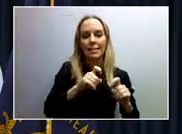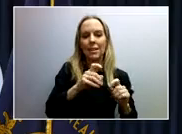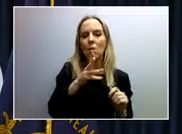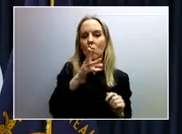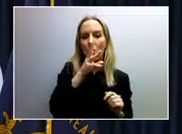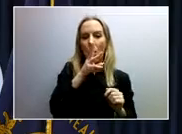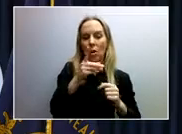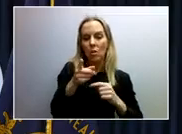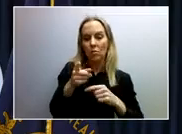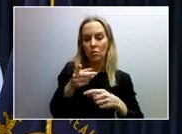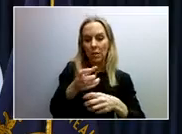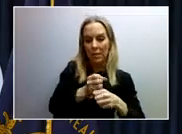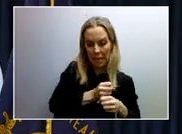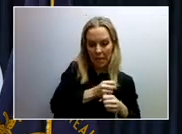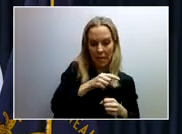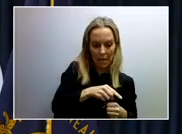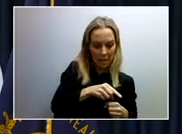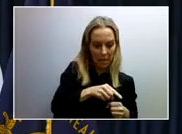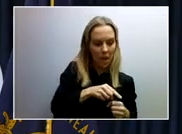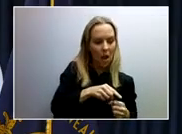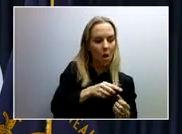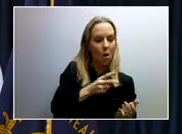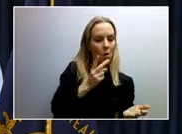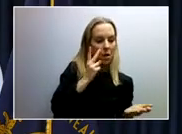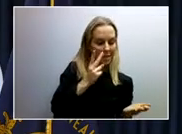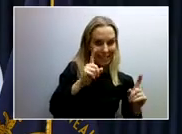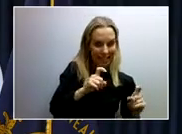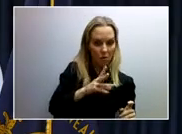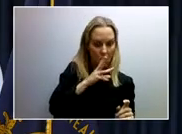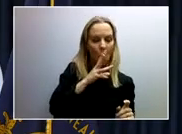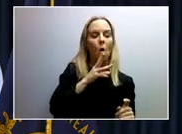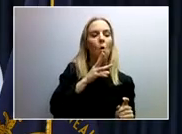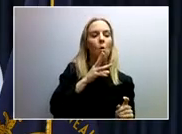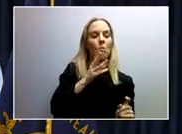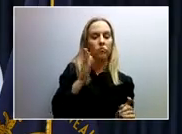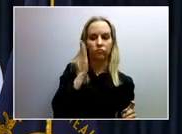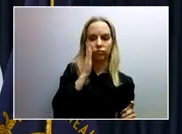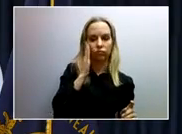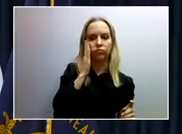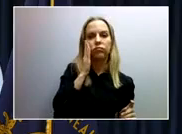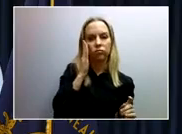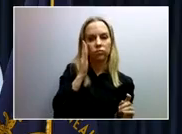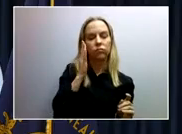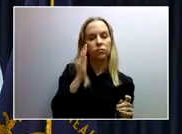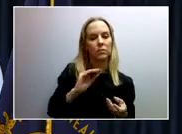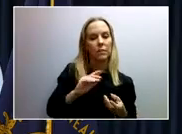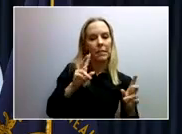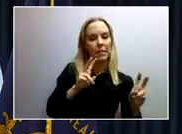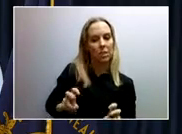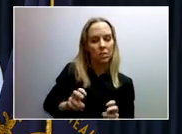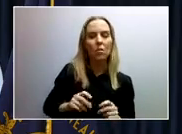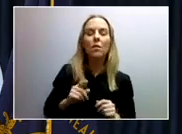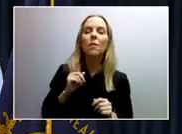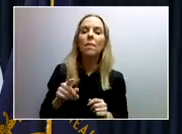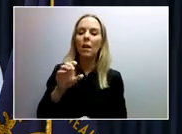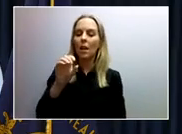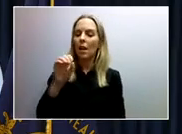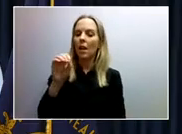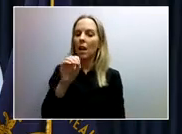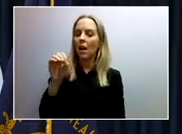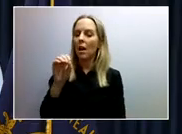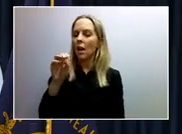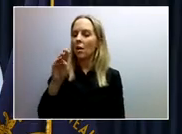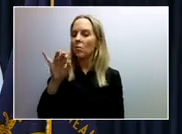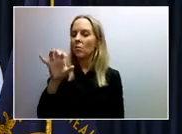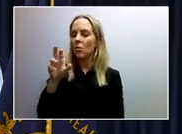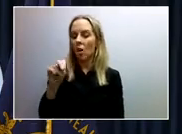the earliest indication that we could possibly get. Now, with Omicron, that still may mean a lot of people